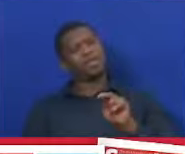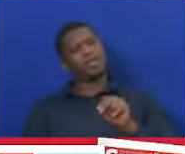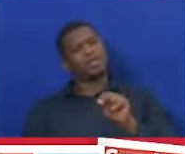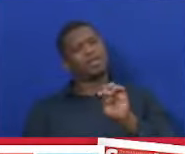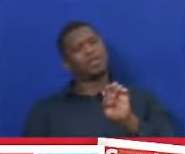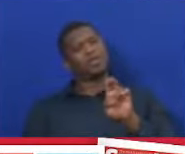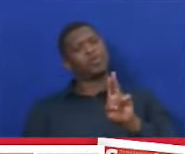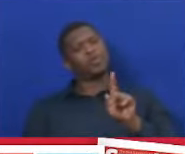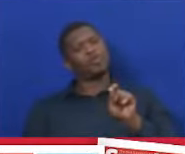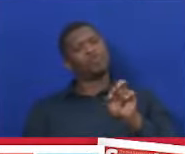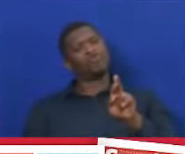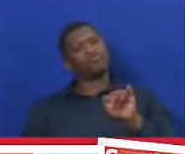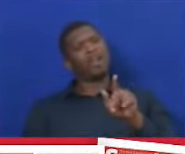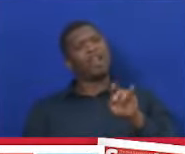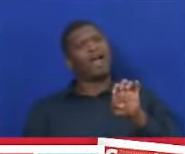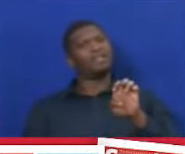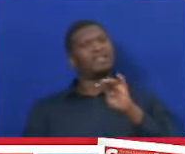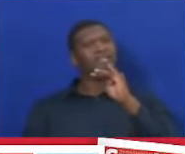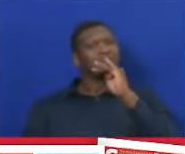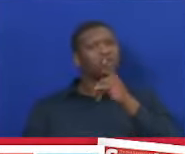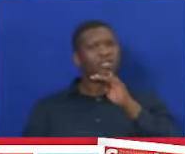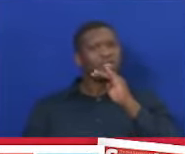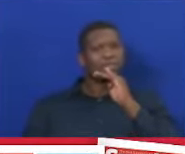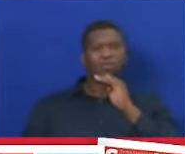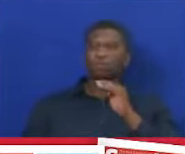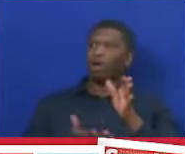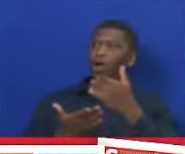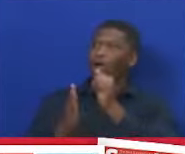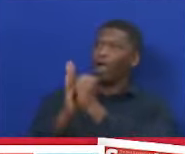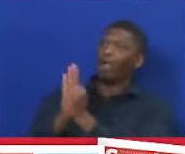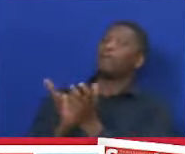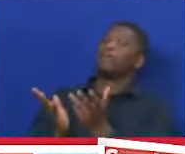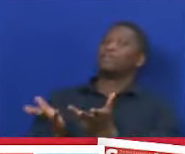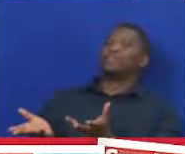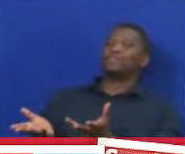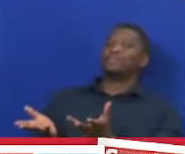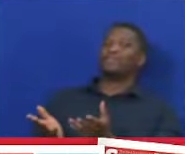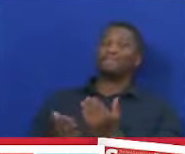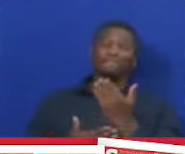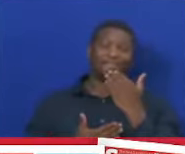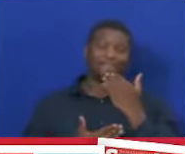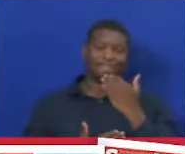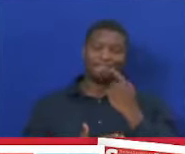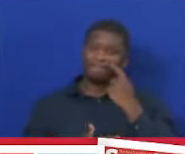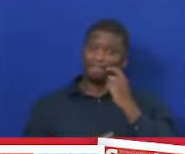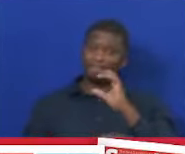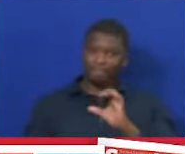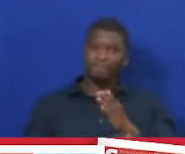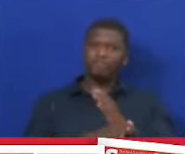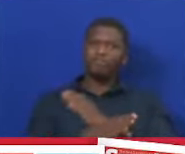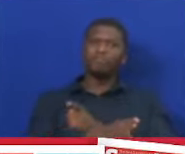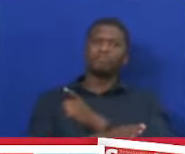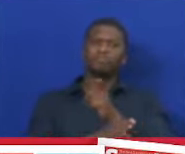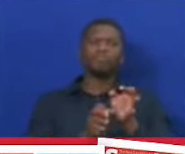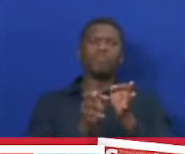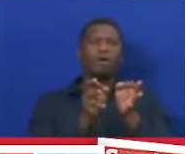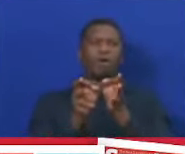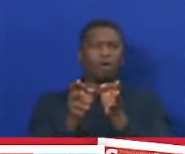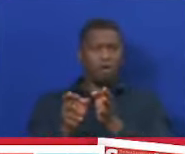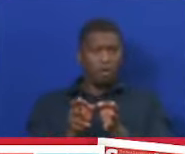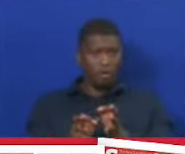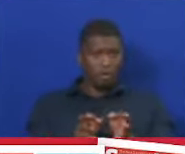Yes, Ms. Muhlasedi. Thank you, Chairperson. Witness C, before you describe to the Commission your continued